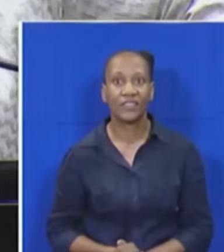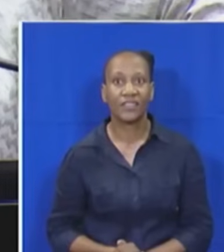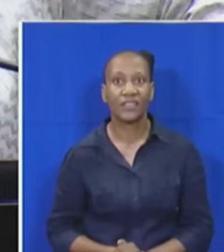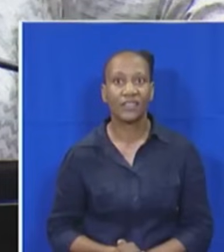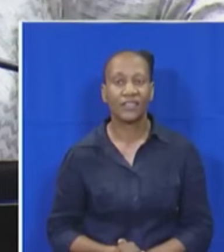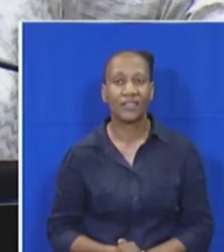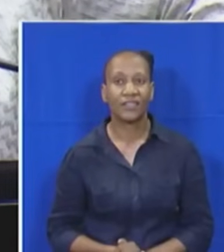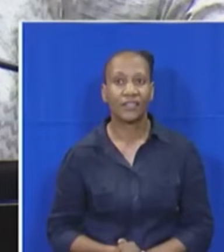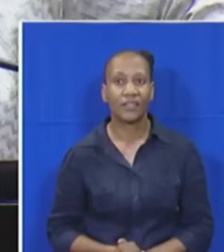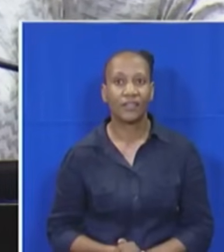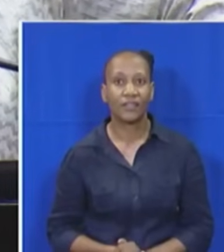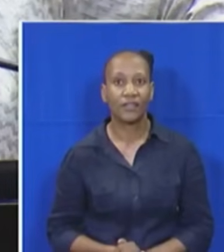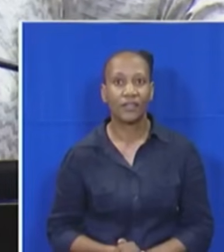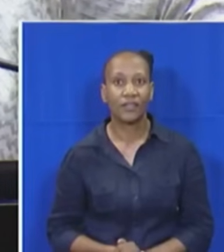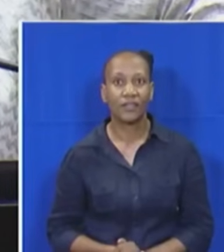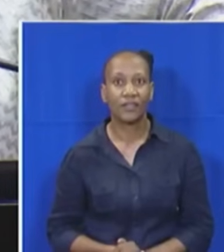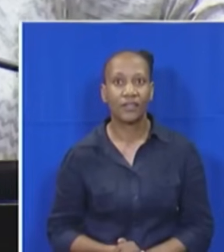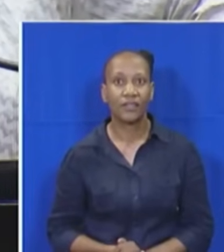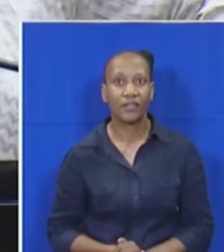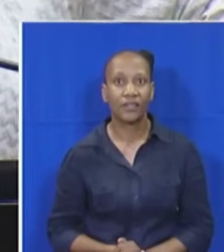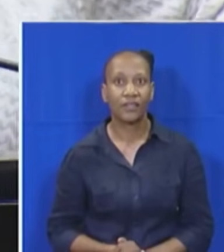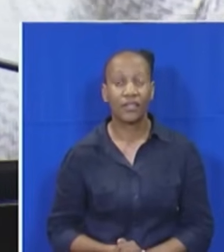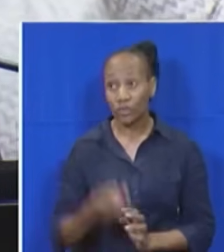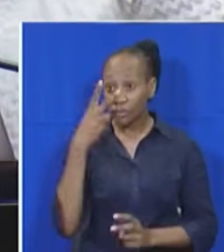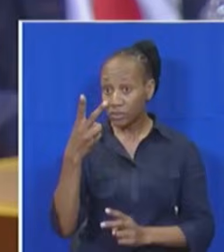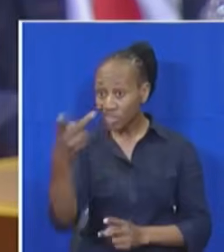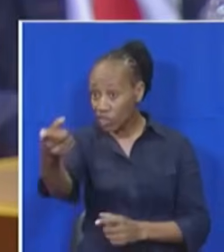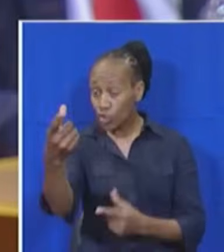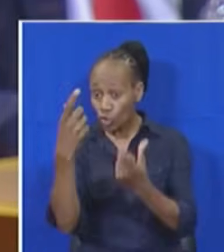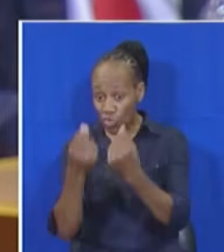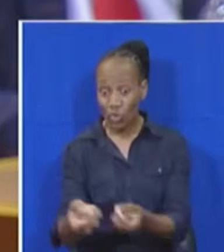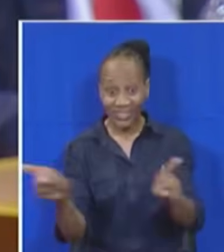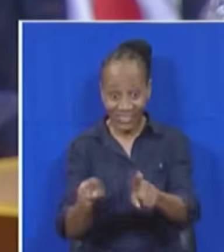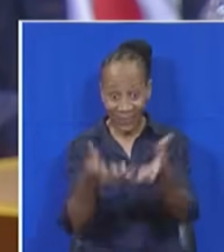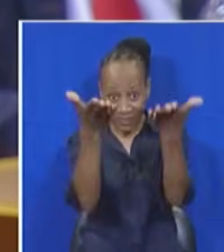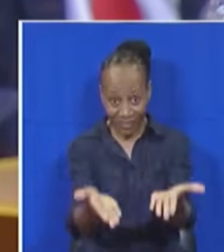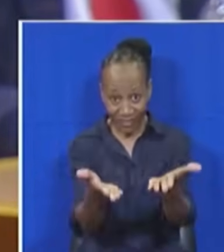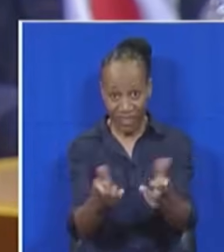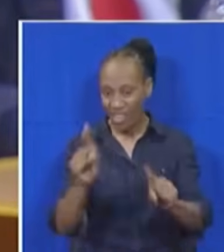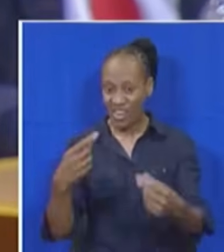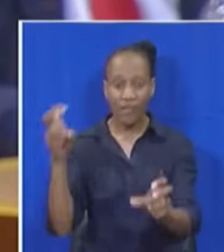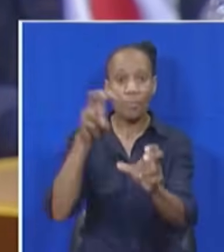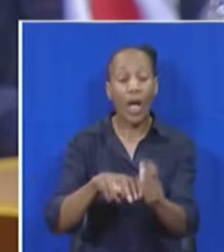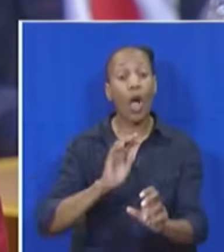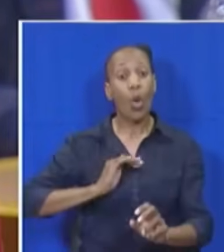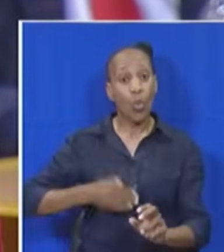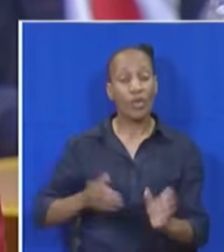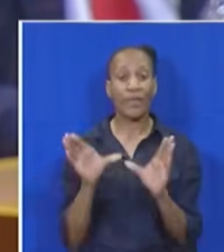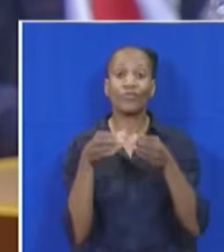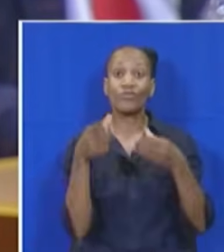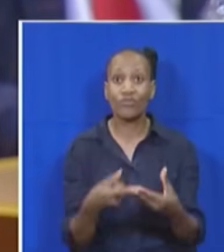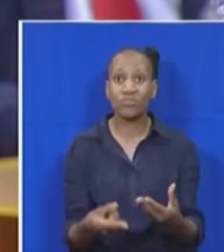made you nice. Not to be a candidate of the Women's League. Exactly that. Your conduct has failed you to